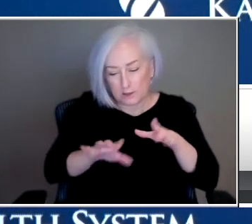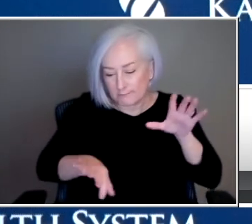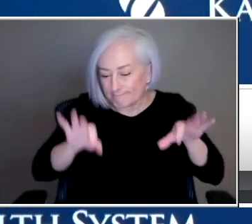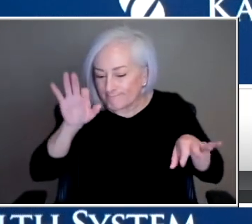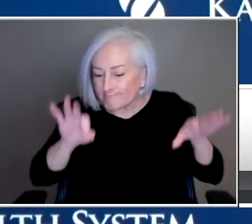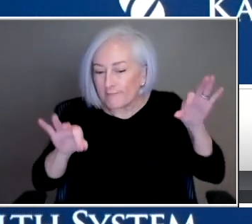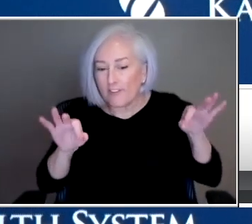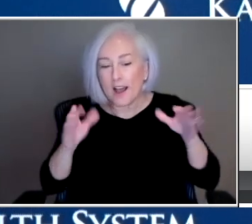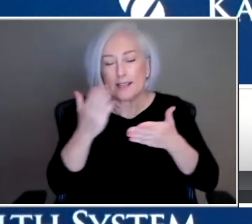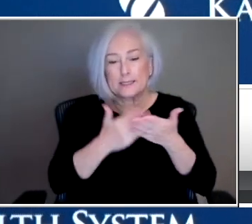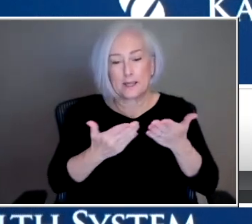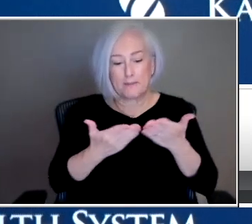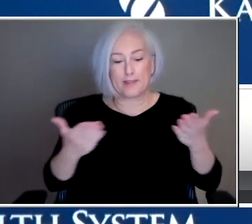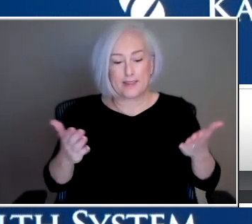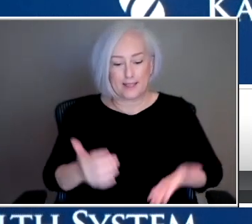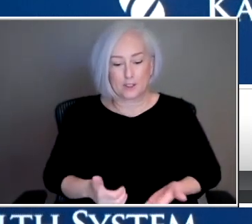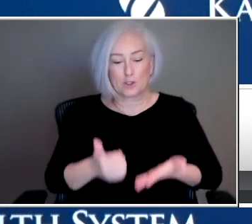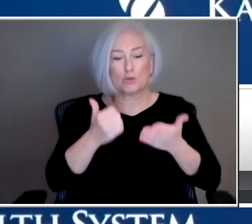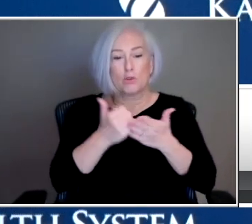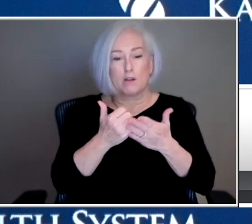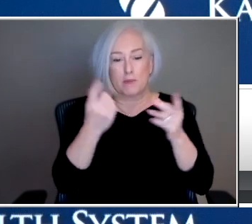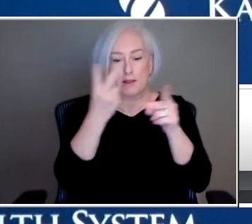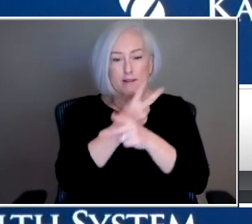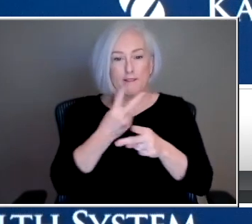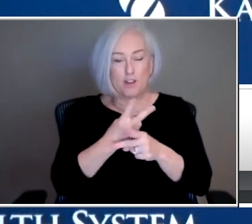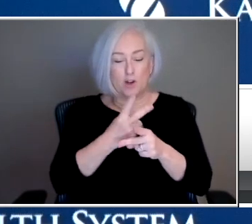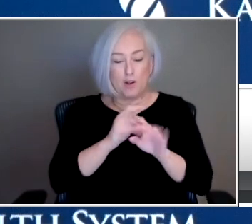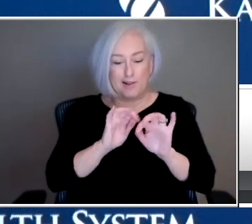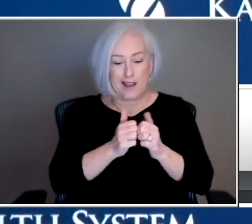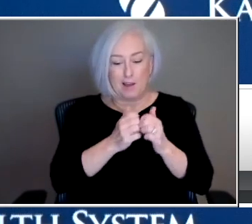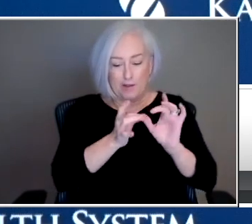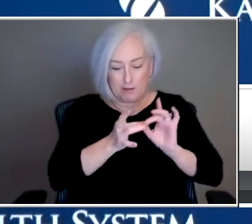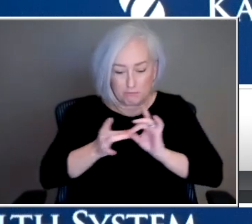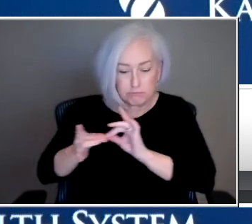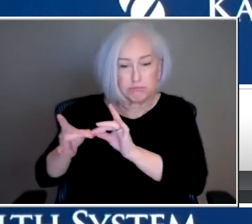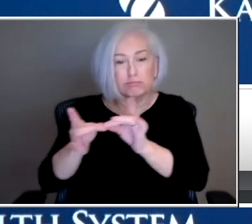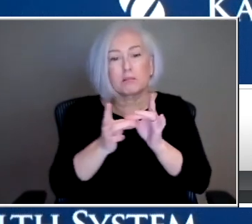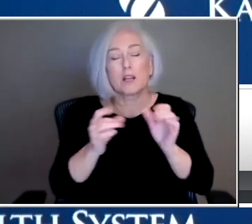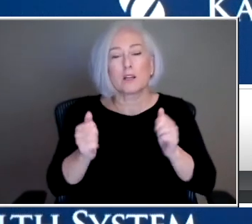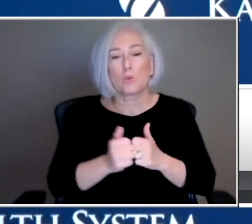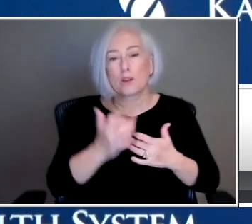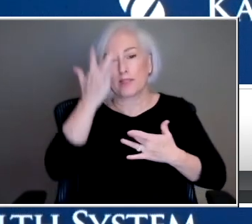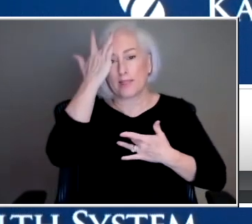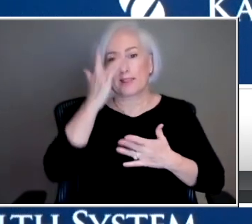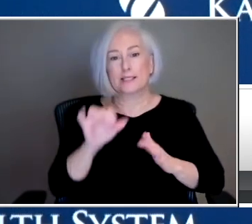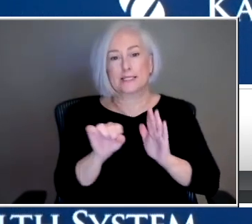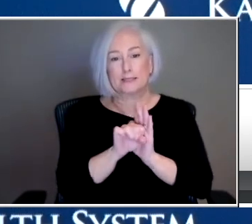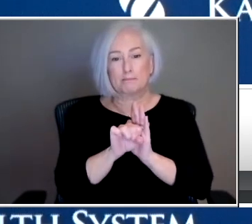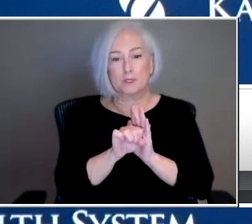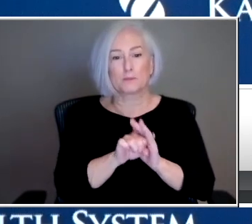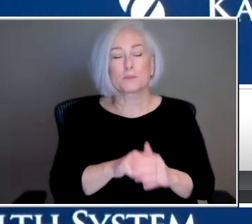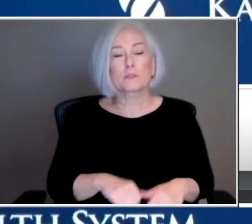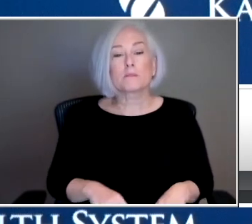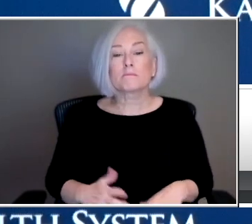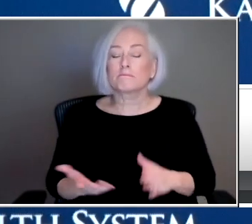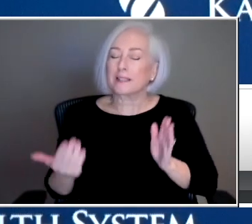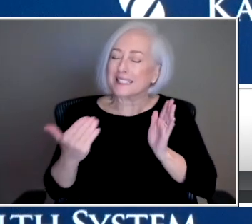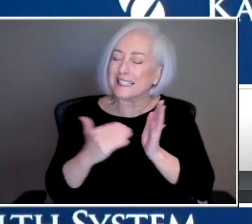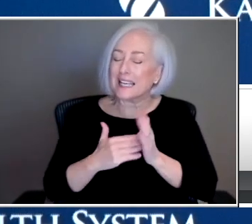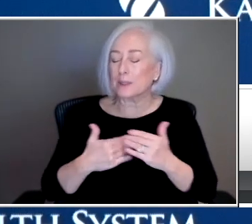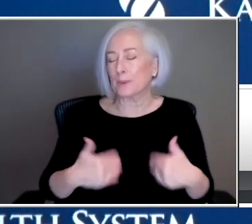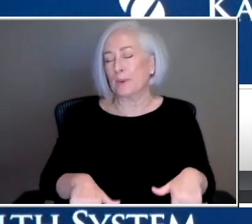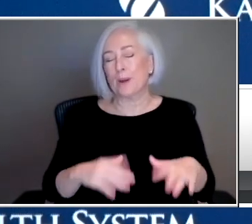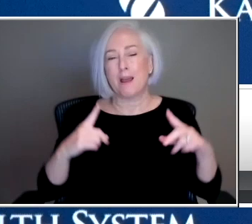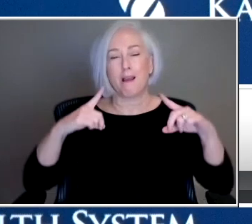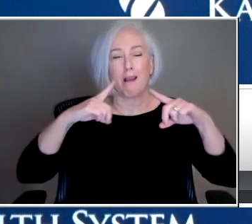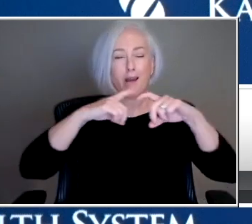help correlate with these subjective symptoms that these patients are feeling. Again, it is very complex, but I think this is, just